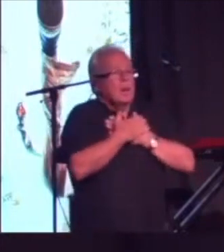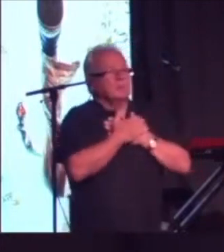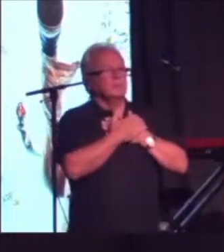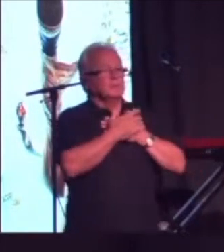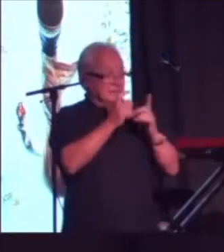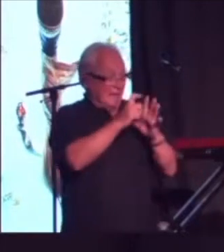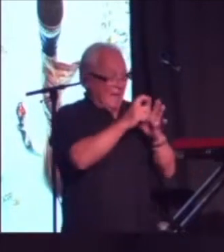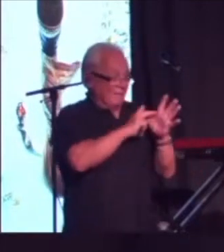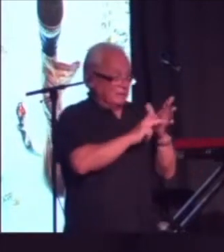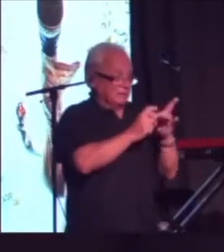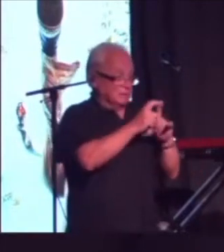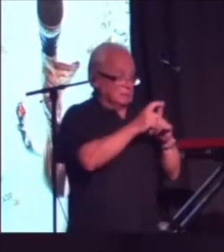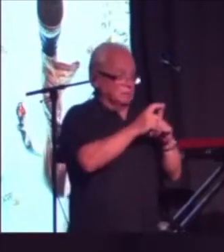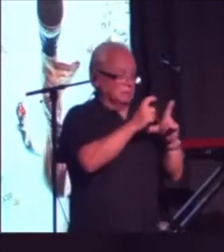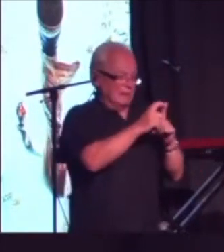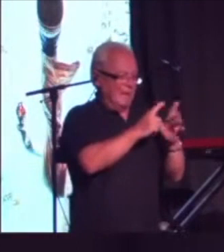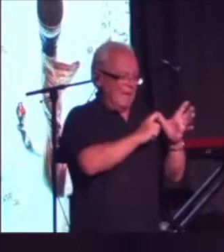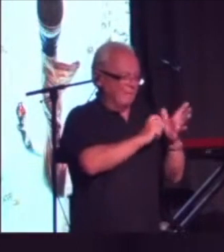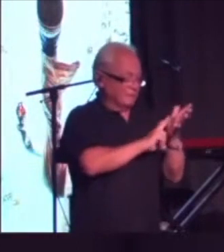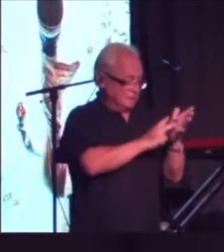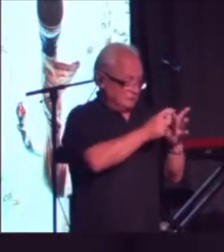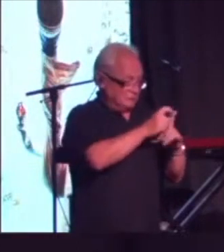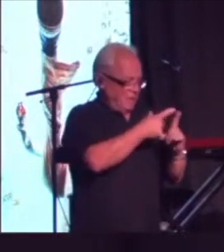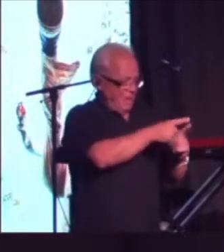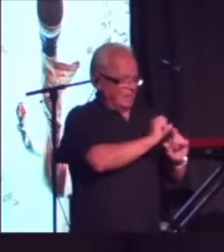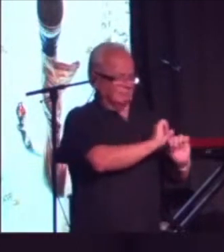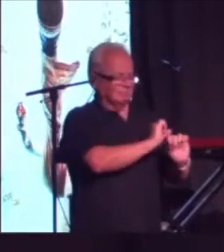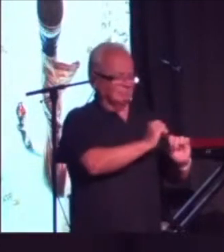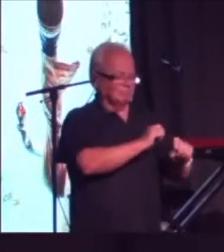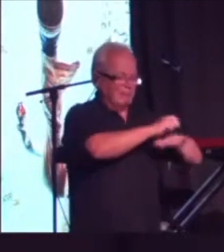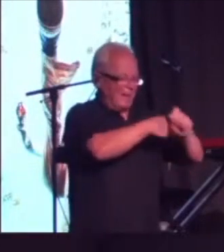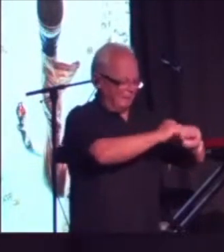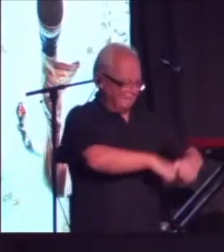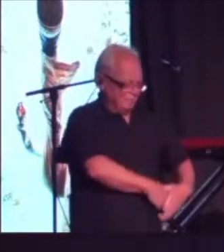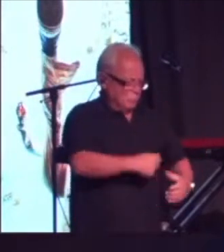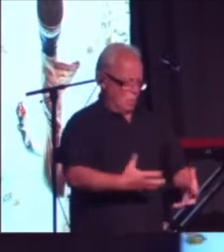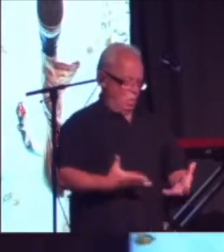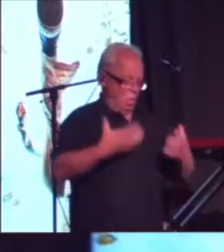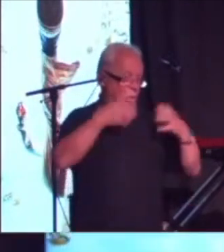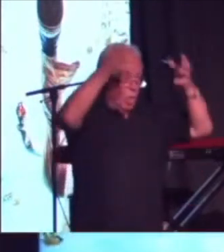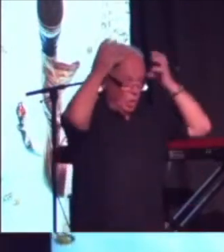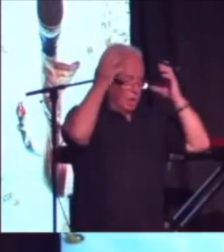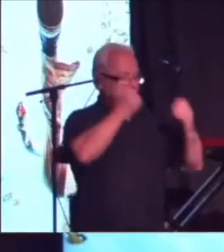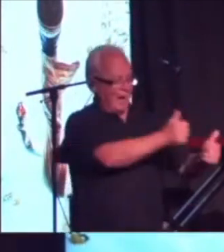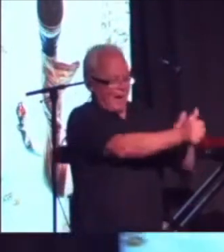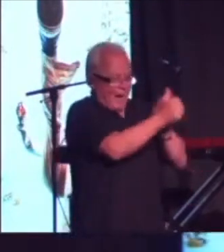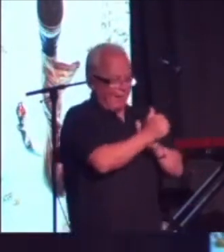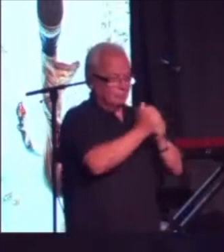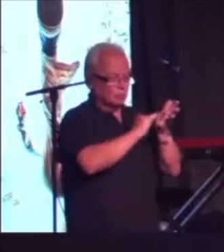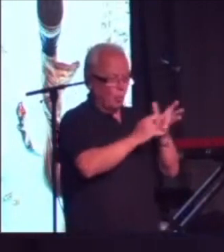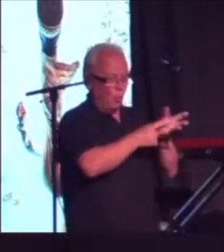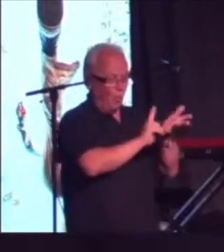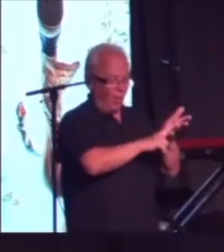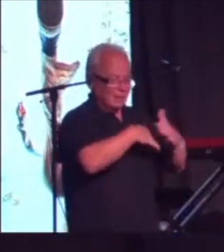And he became his armor bearer. And Saul sent to Jesse saying, let David remain in my service, for he has found favor